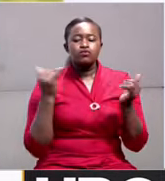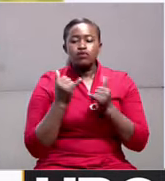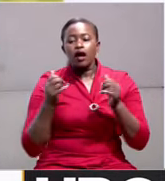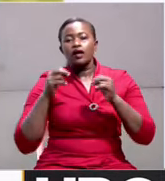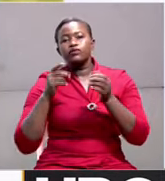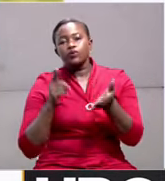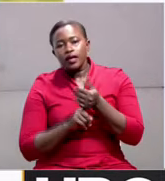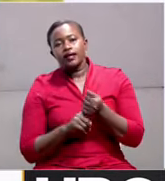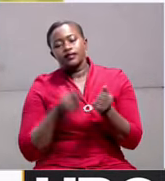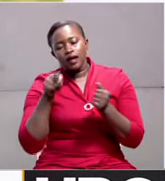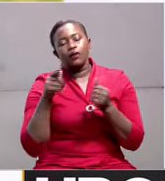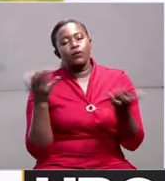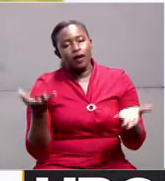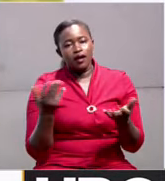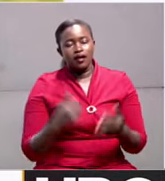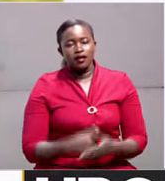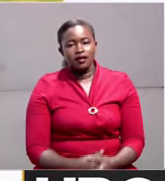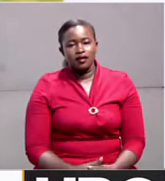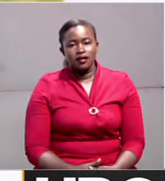her.